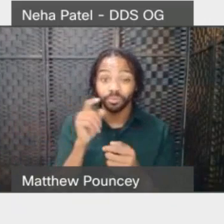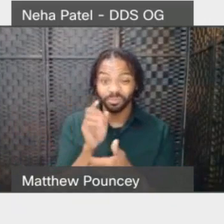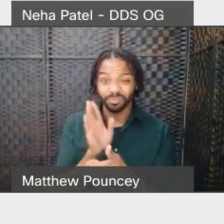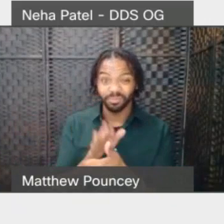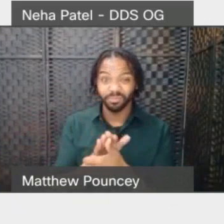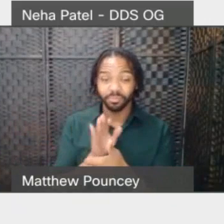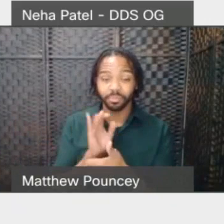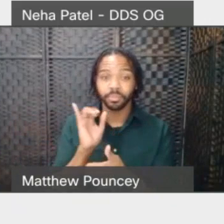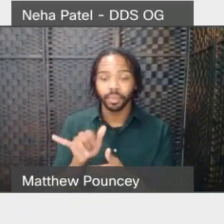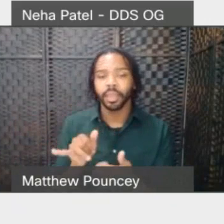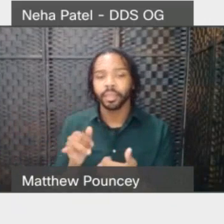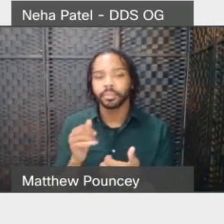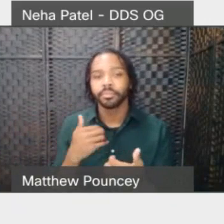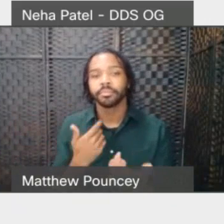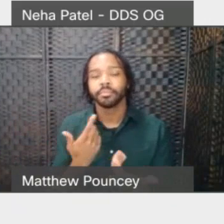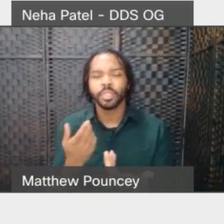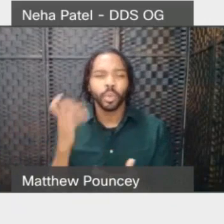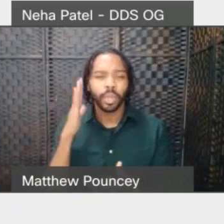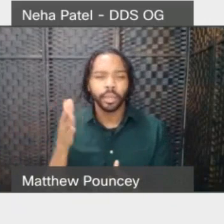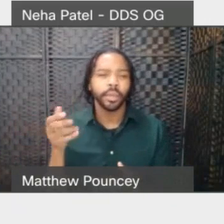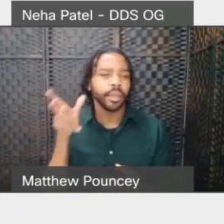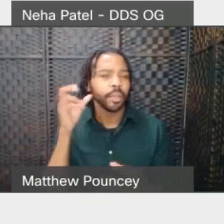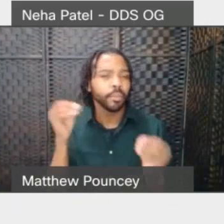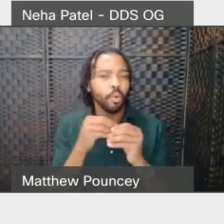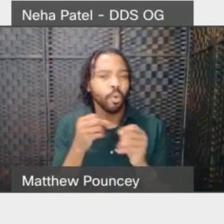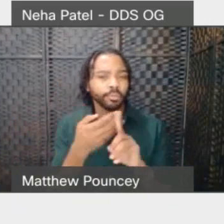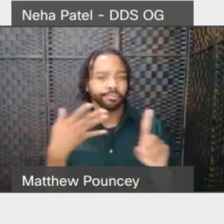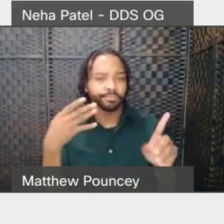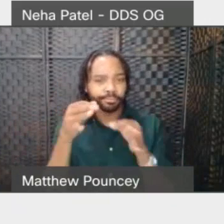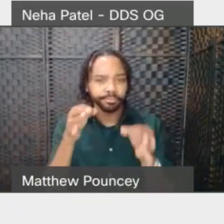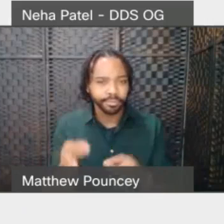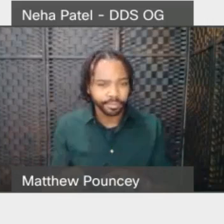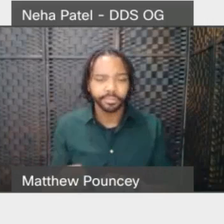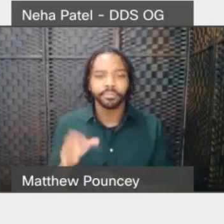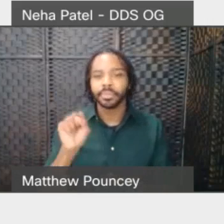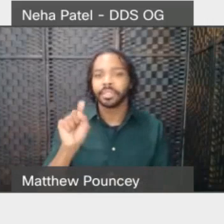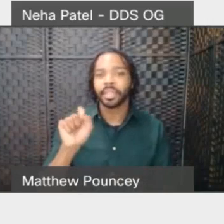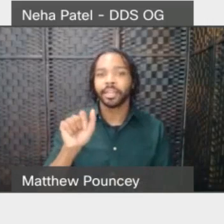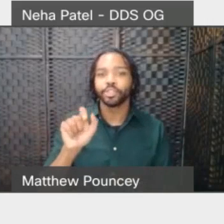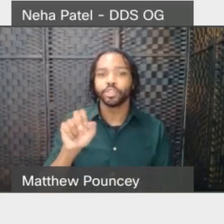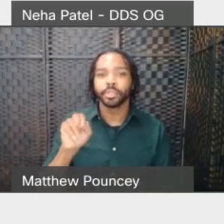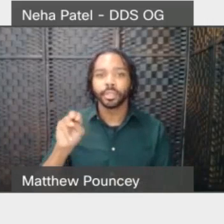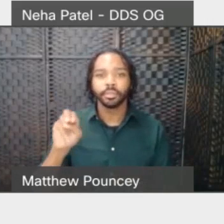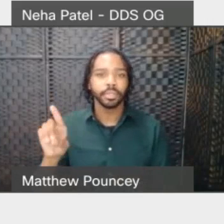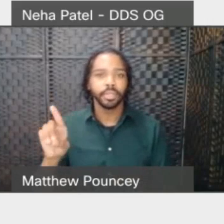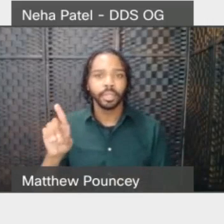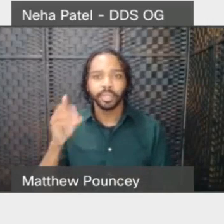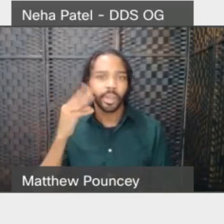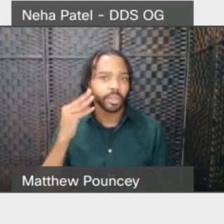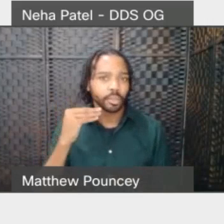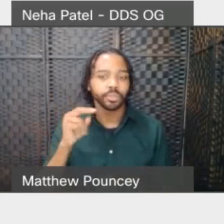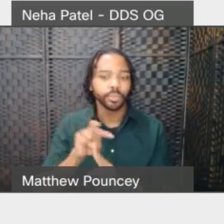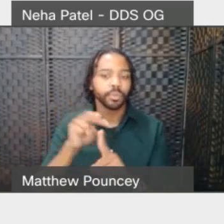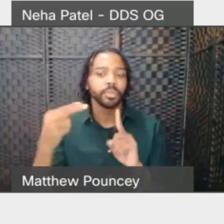You will actually hear more, and they'll give you a walkthrough of the Station MD experience from the user end next